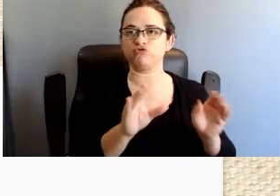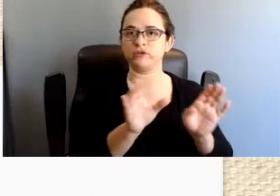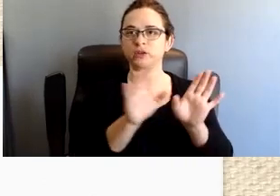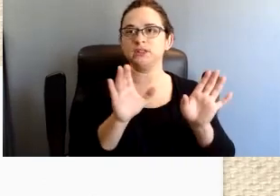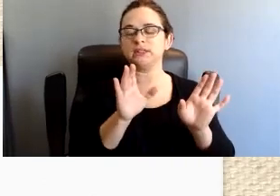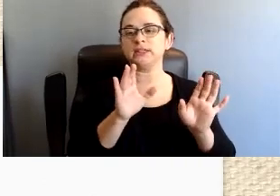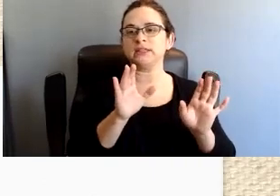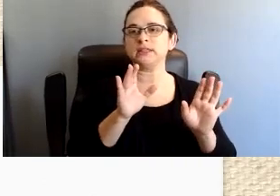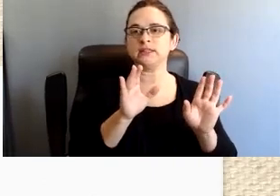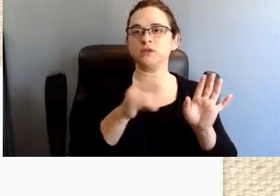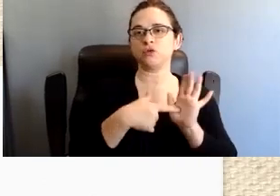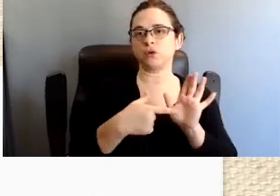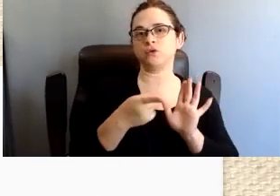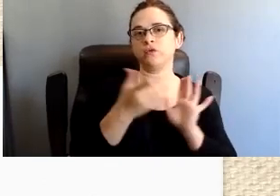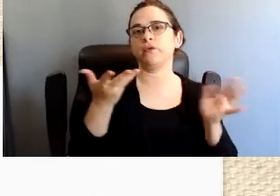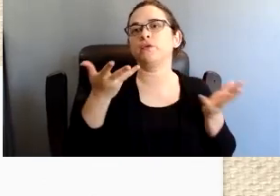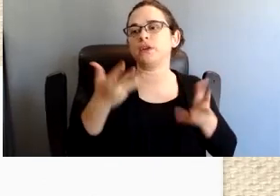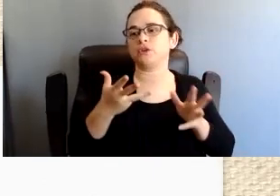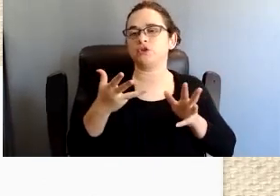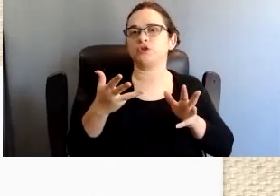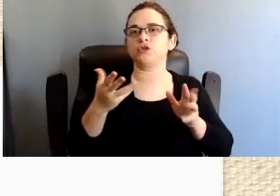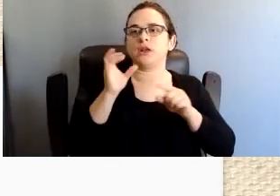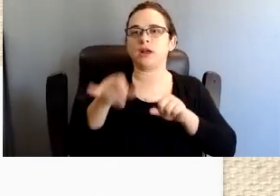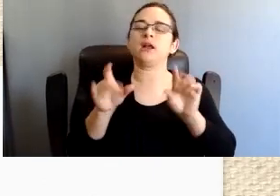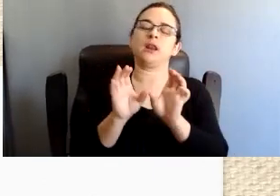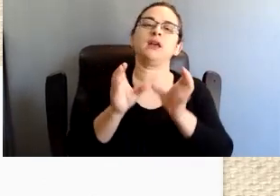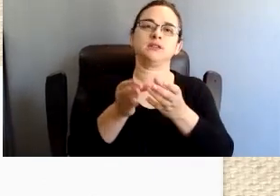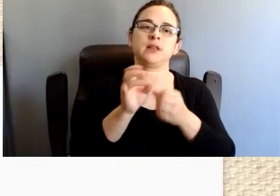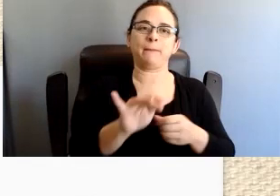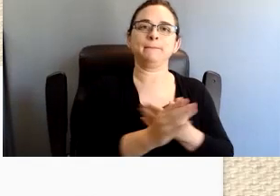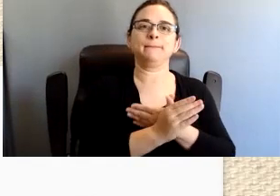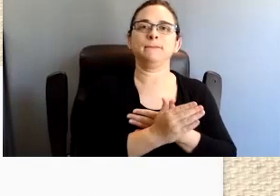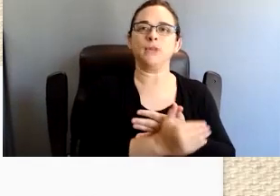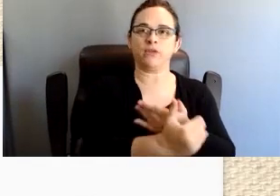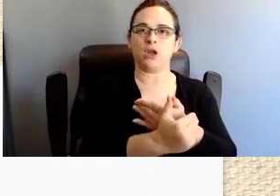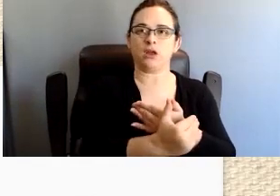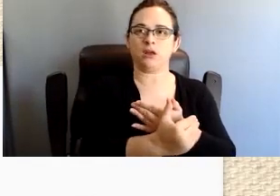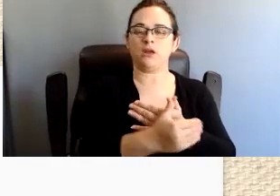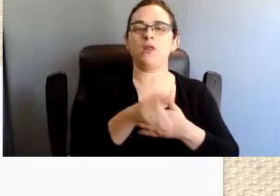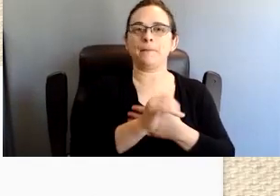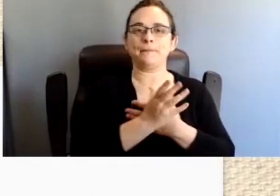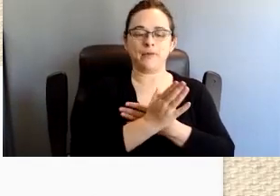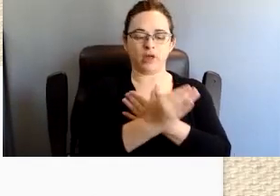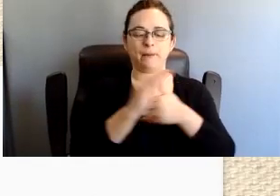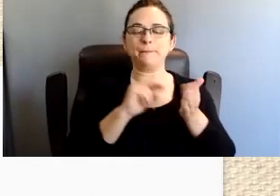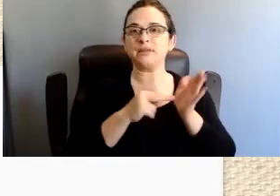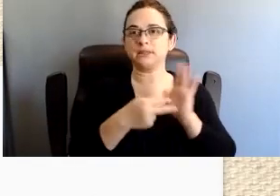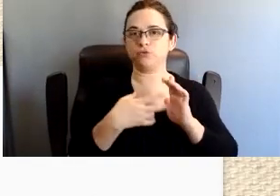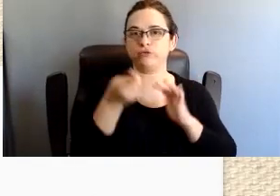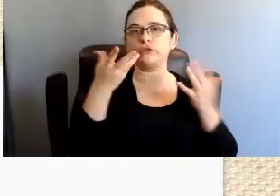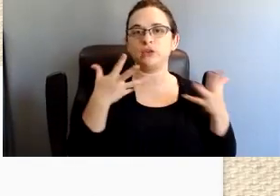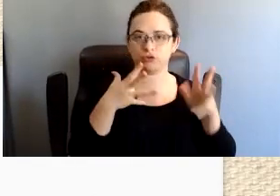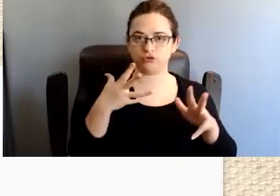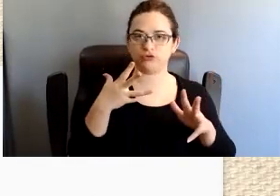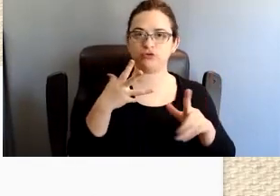UndocuAlly. That's something that all students know, that butterfly is that you are aware of, that you did the training and that you're aware